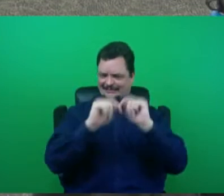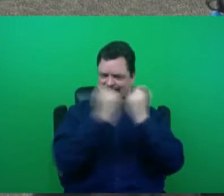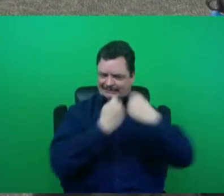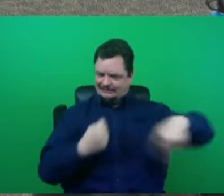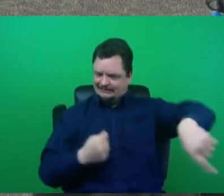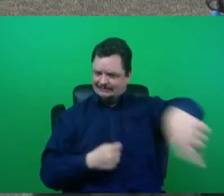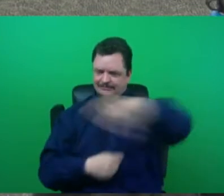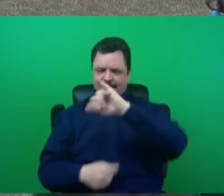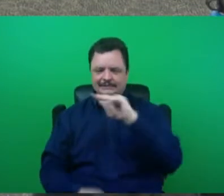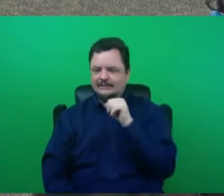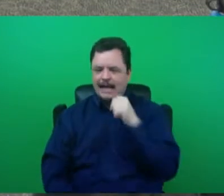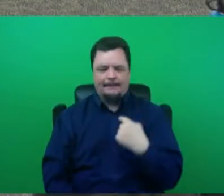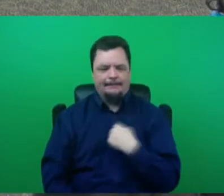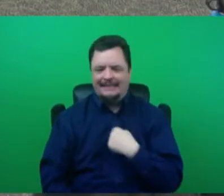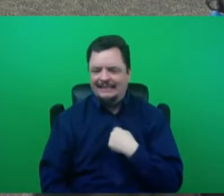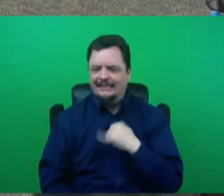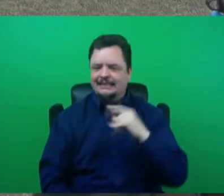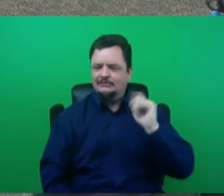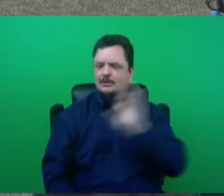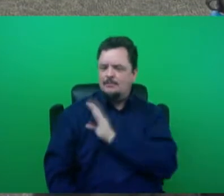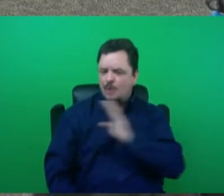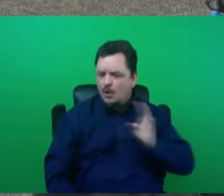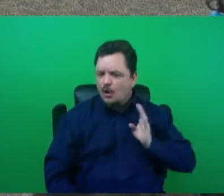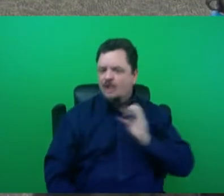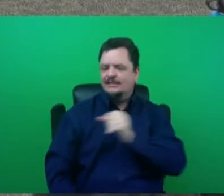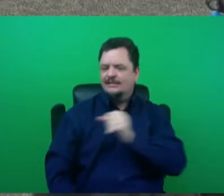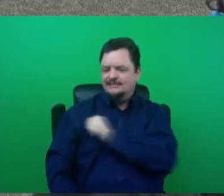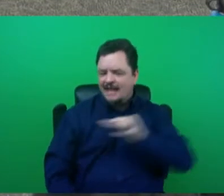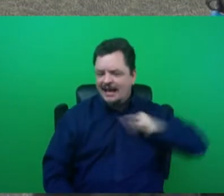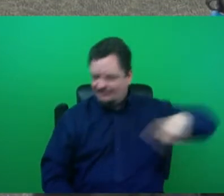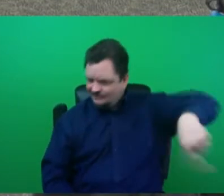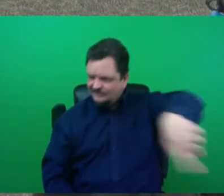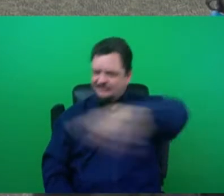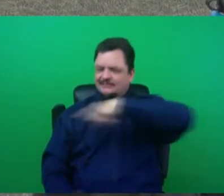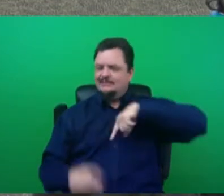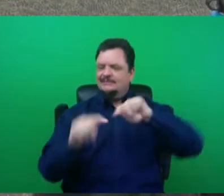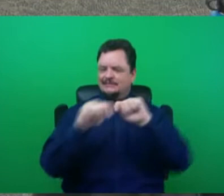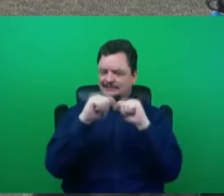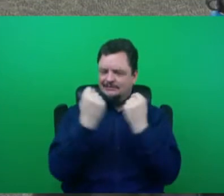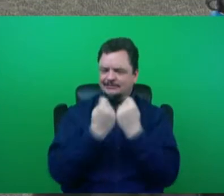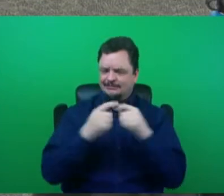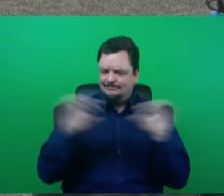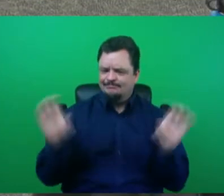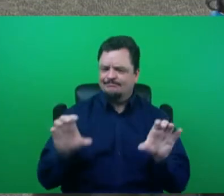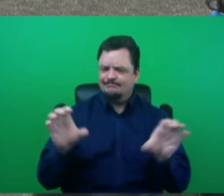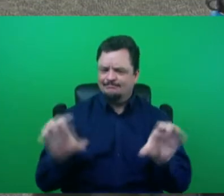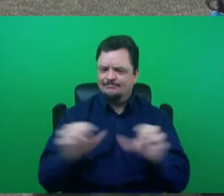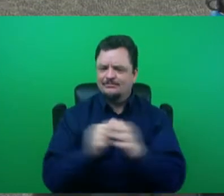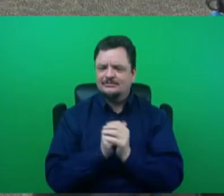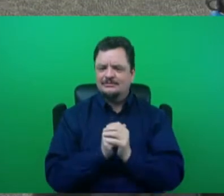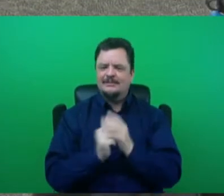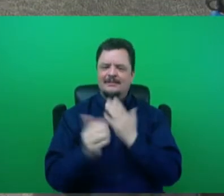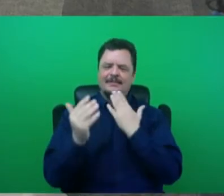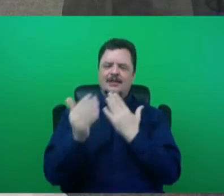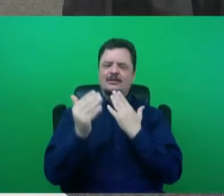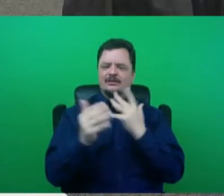the staff, really. So thank you. And this means the world to me. Thank you very much. Thank you,